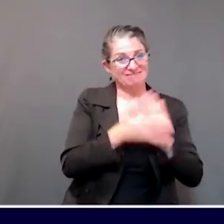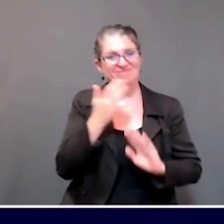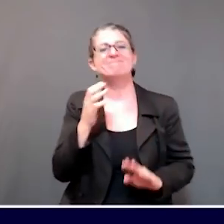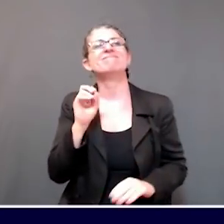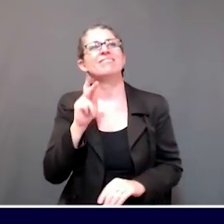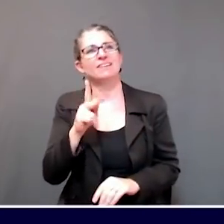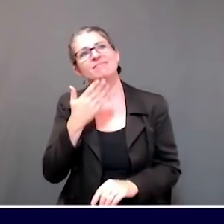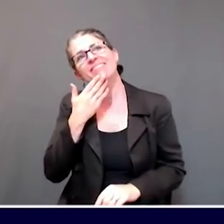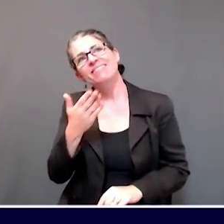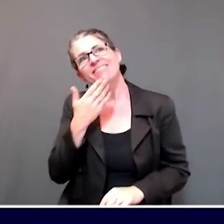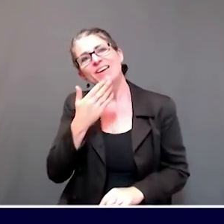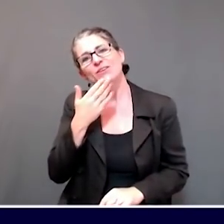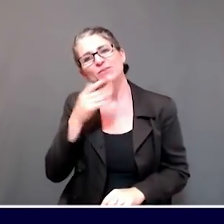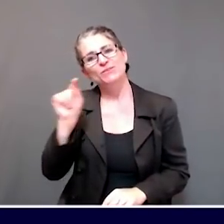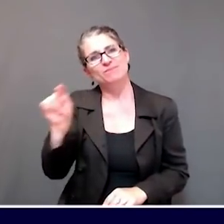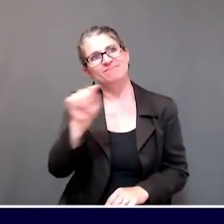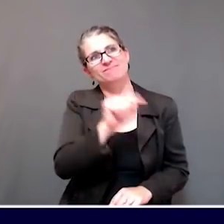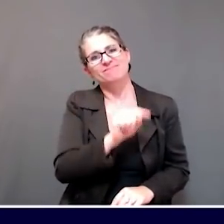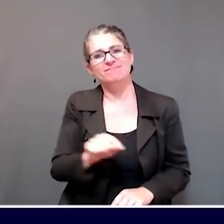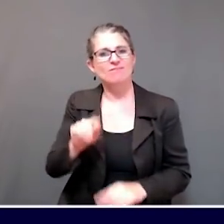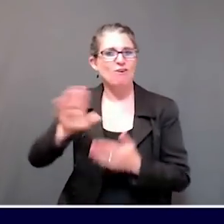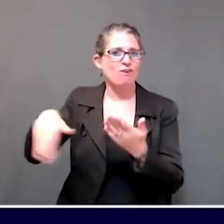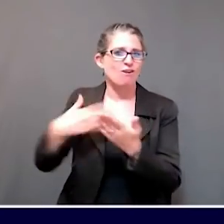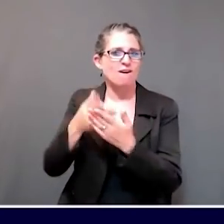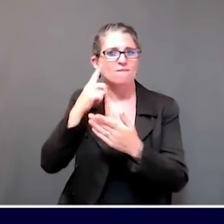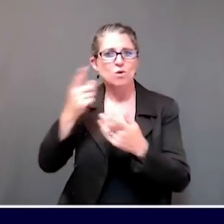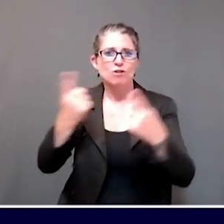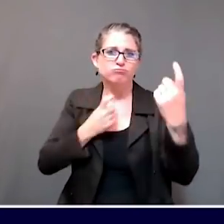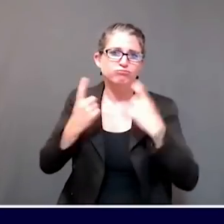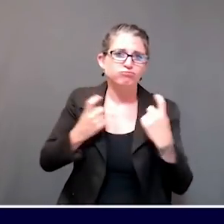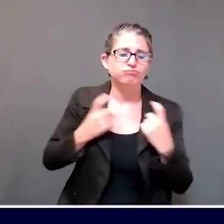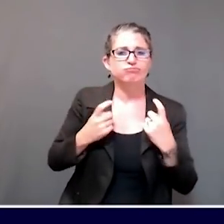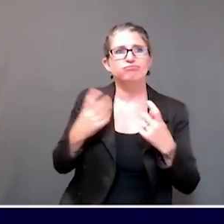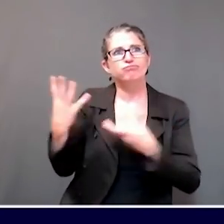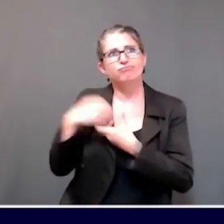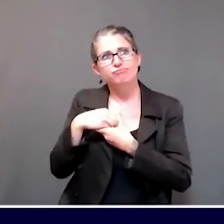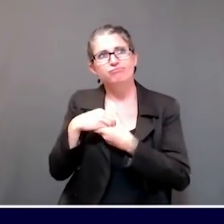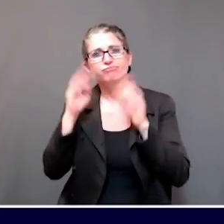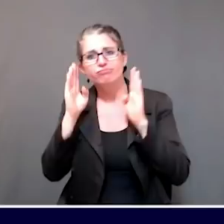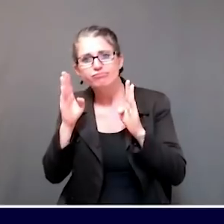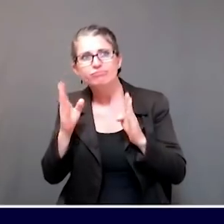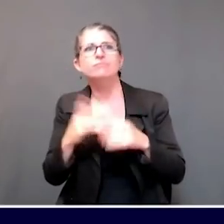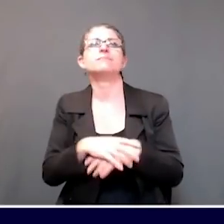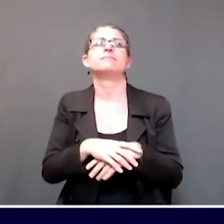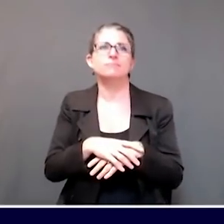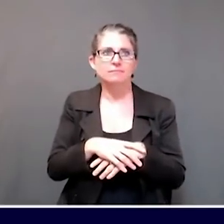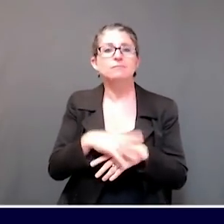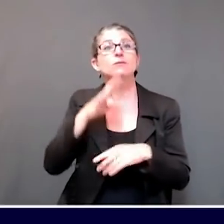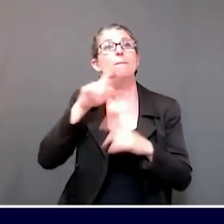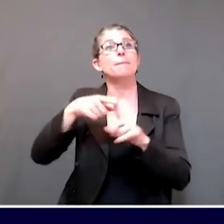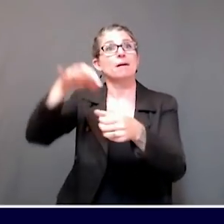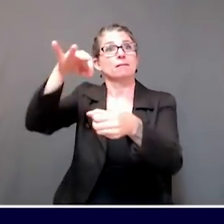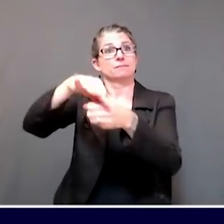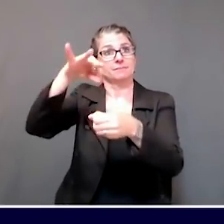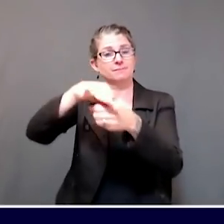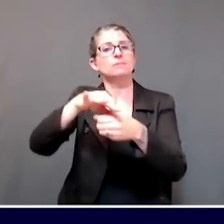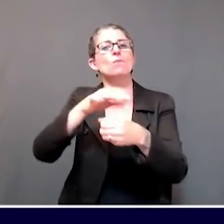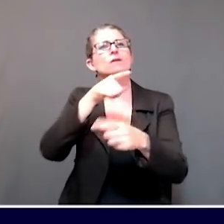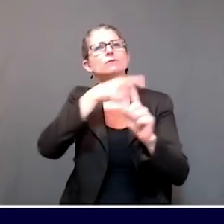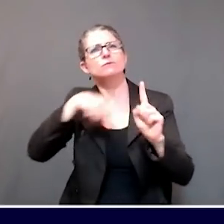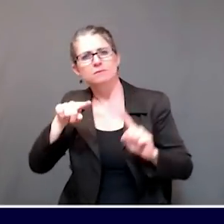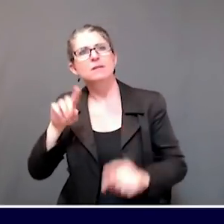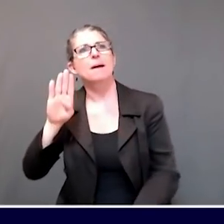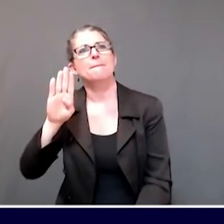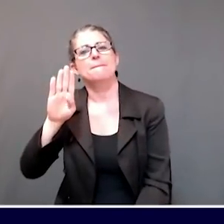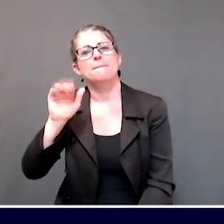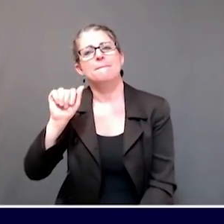joined us today. Talking about Election Day, which is also Bastille Day, I just want to point out the 2 bonds that are on the ballot as